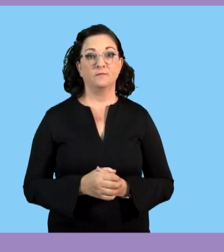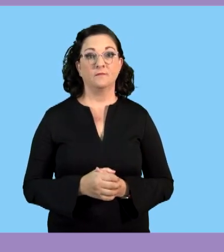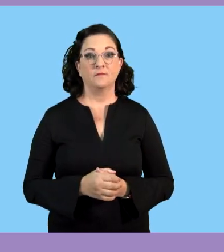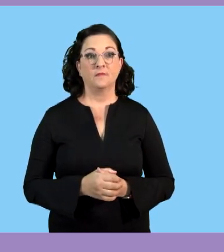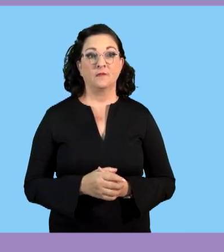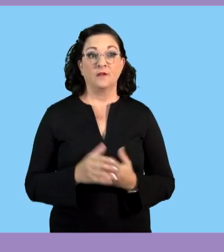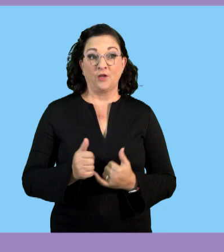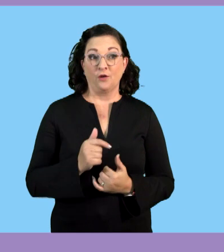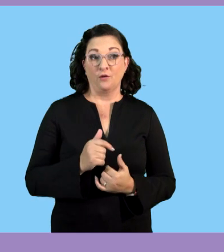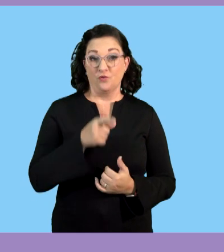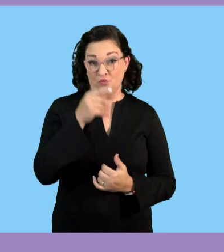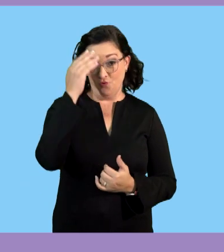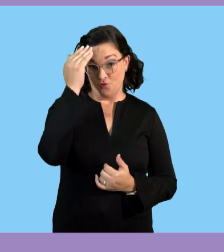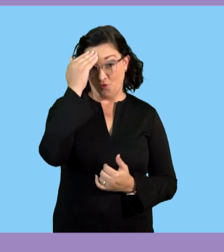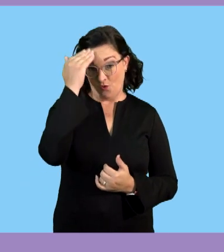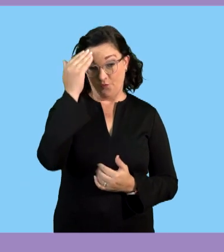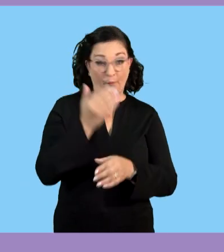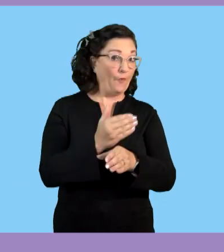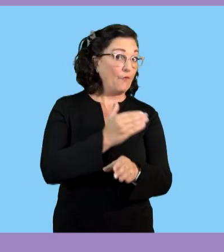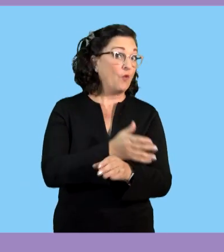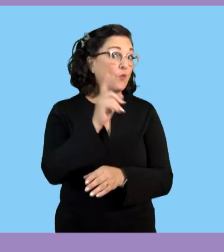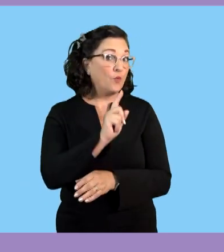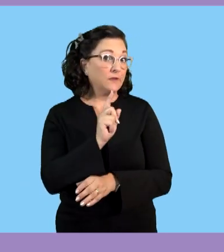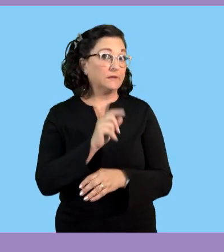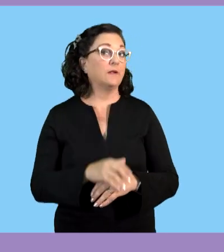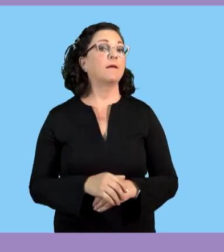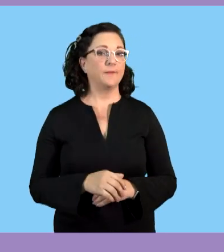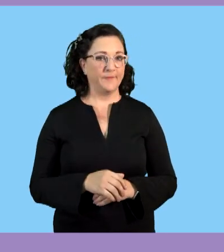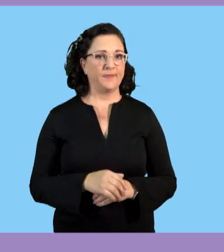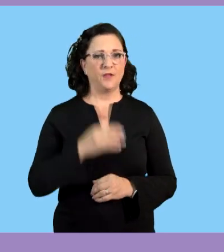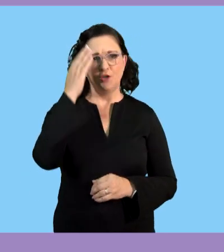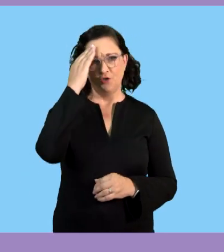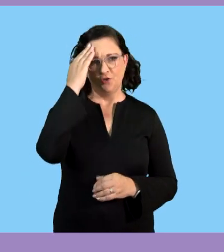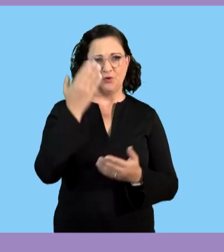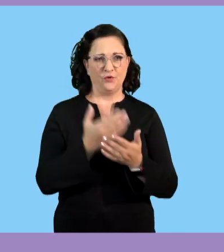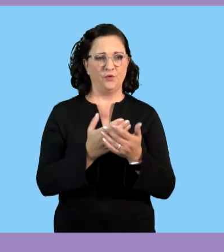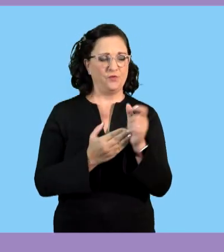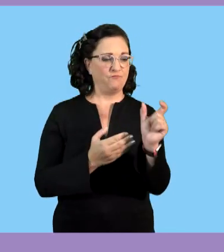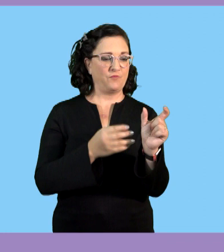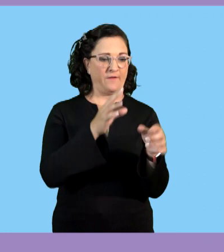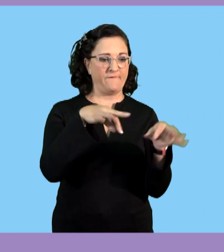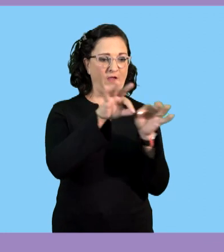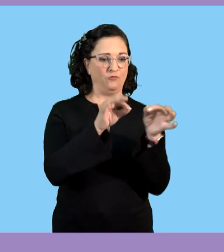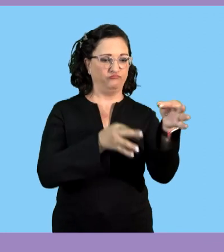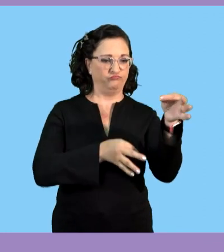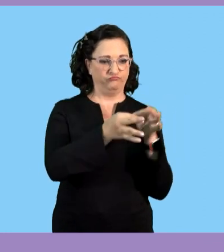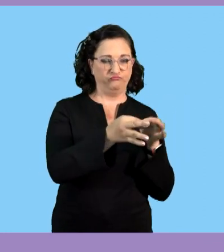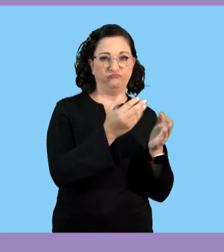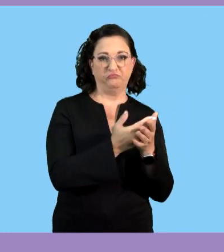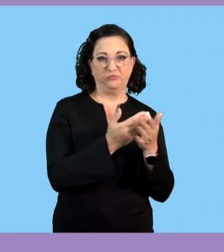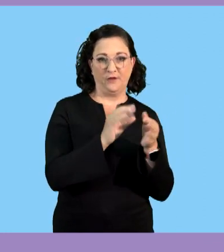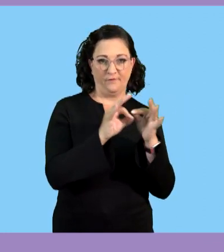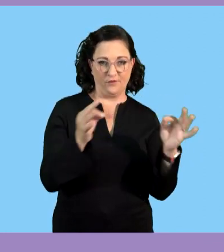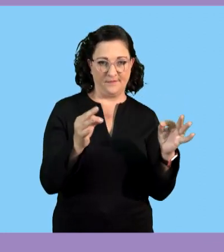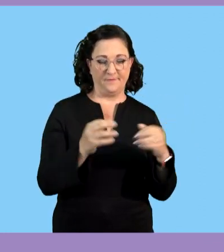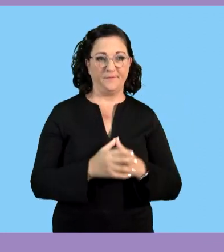So, the pre-knowledge that you should have for this lesson. So you should be able to substitute a given value into an equation or an